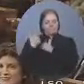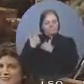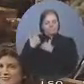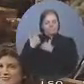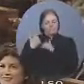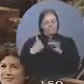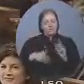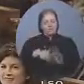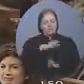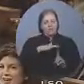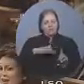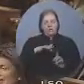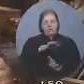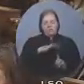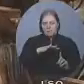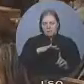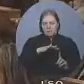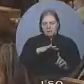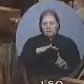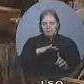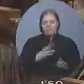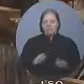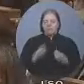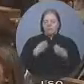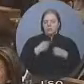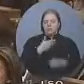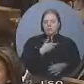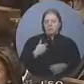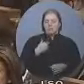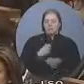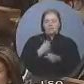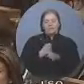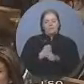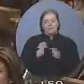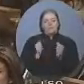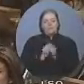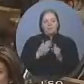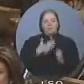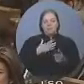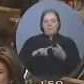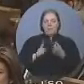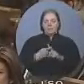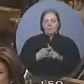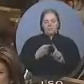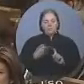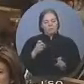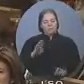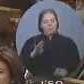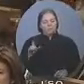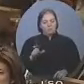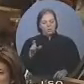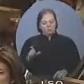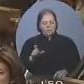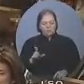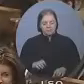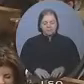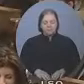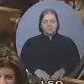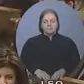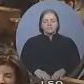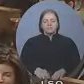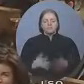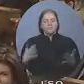Particularly the opportunity to work with my friend from the Bloc Québécois once again. That is a great privilege of mine. Listen, we're going to go